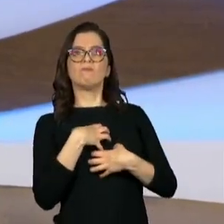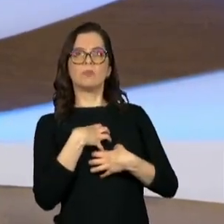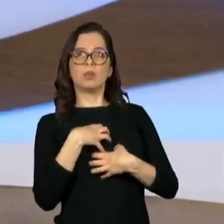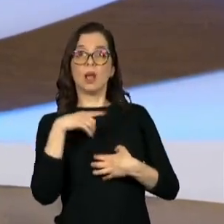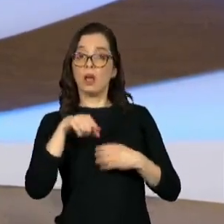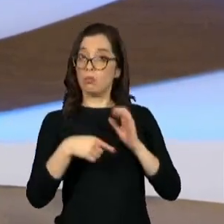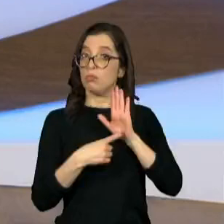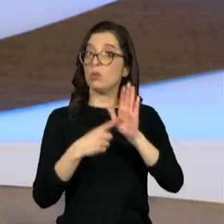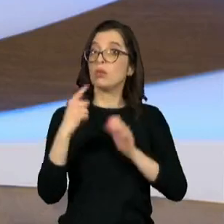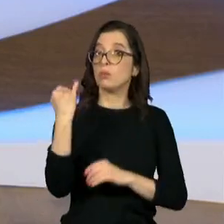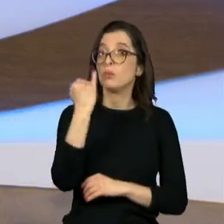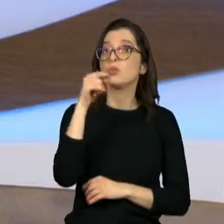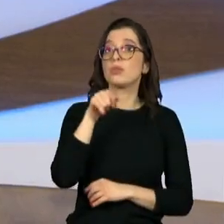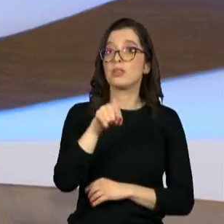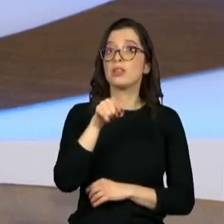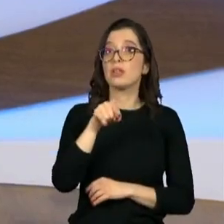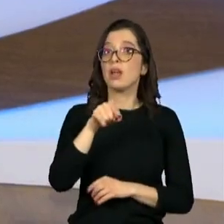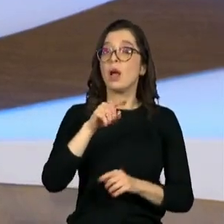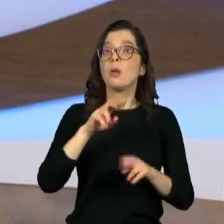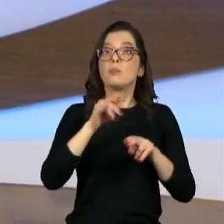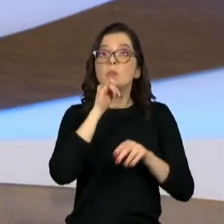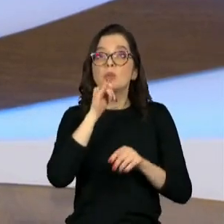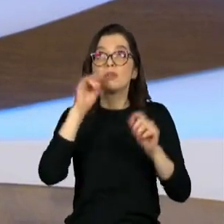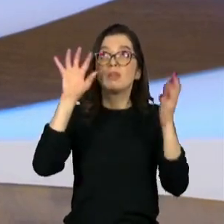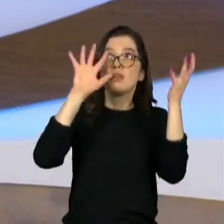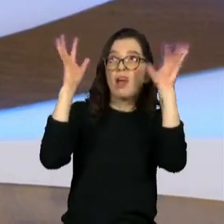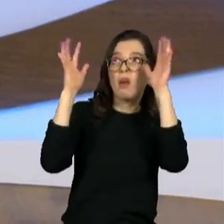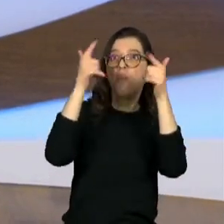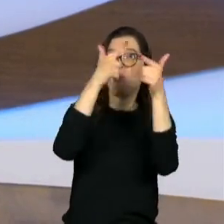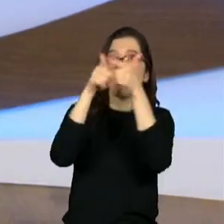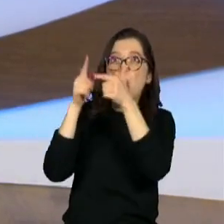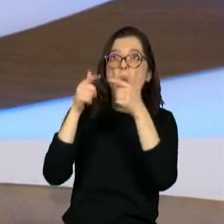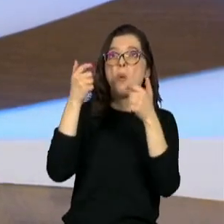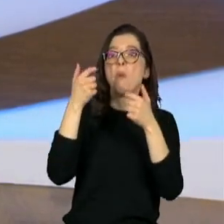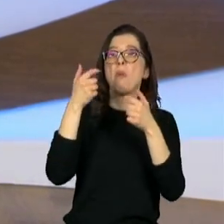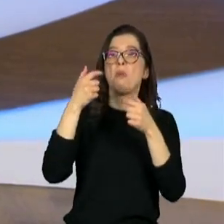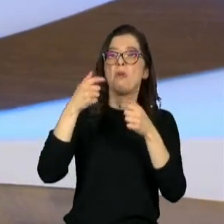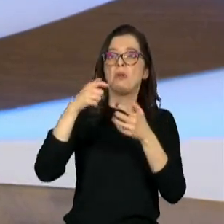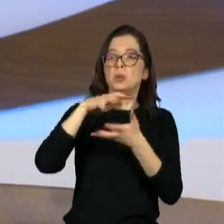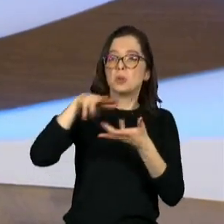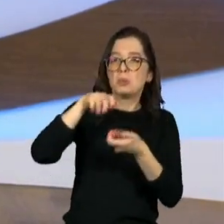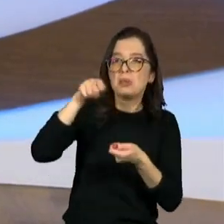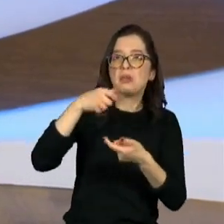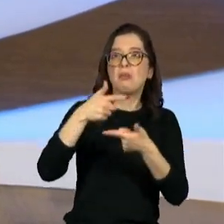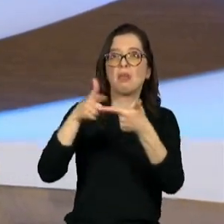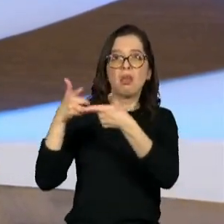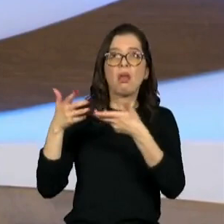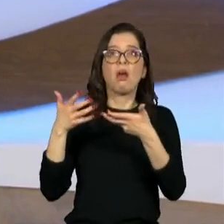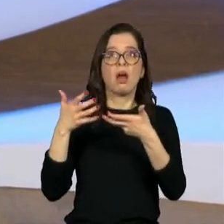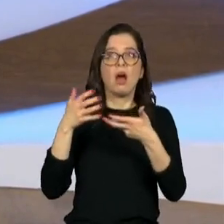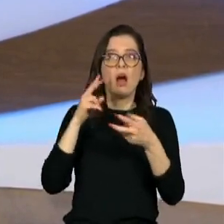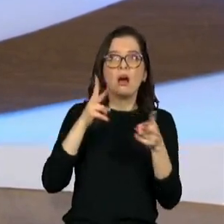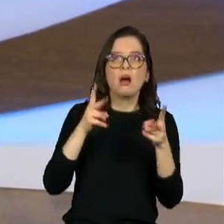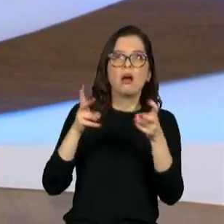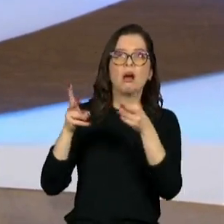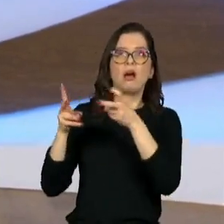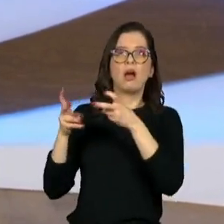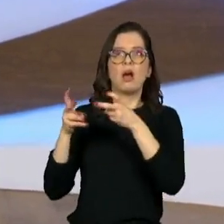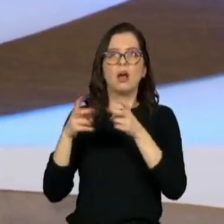this is going to matter especially when it comes to dealing with climate change, when already we